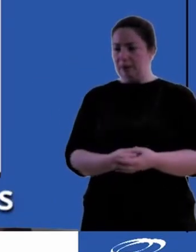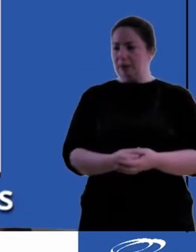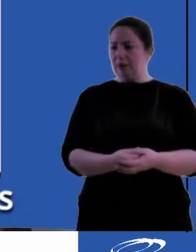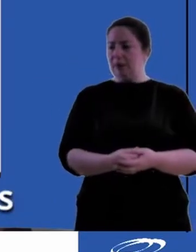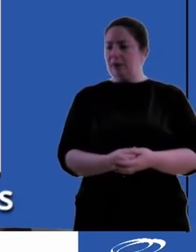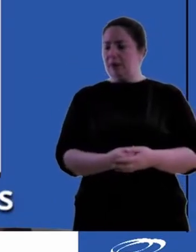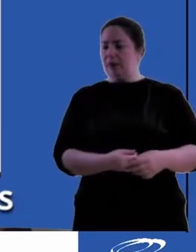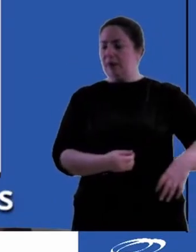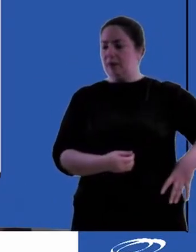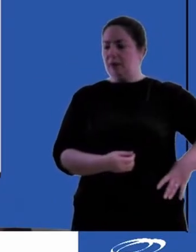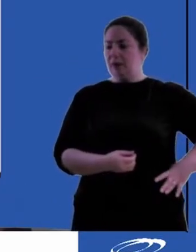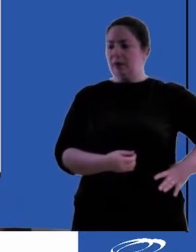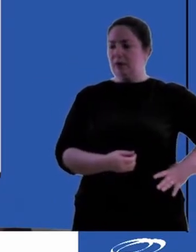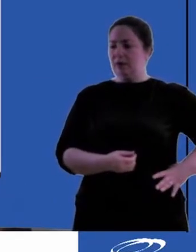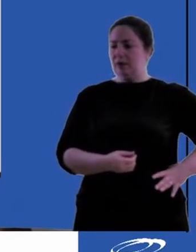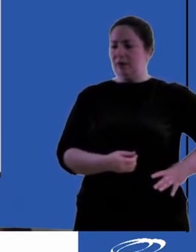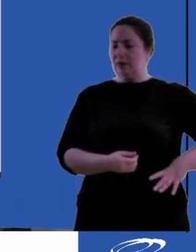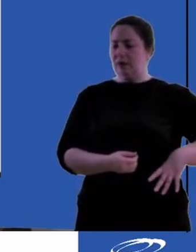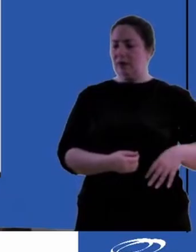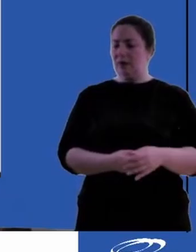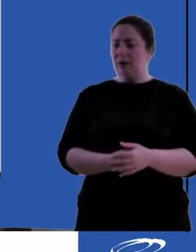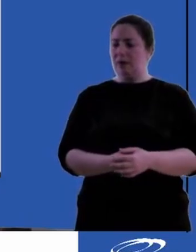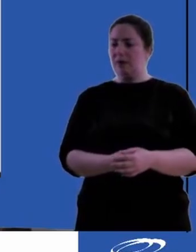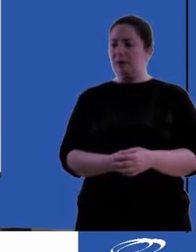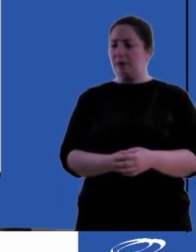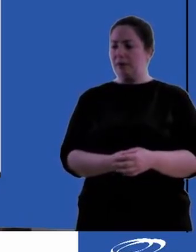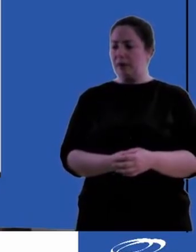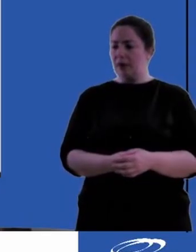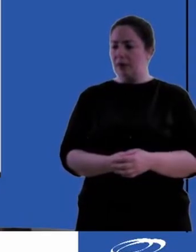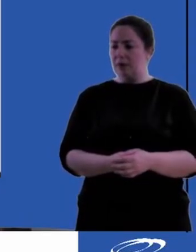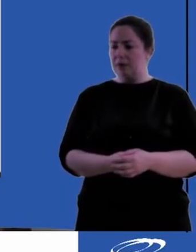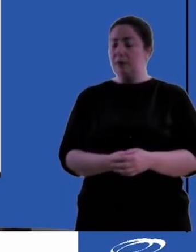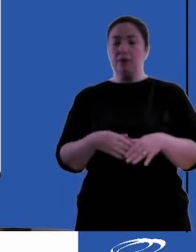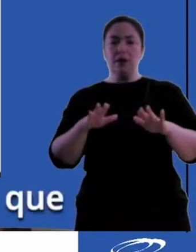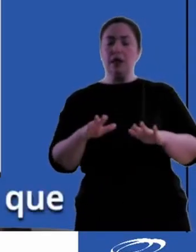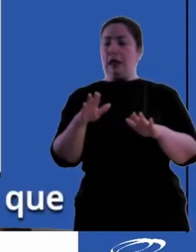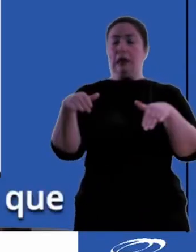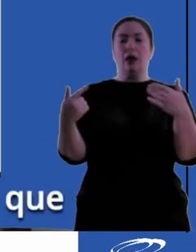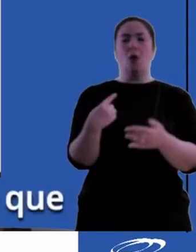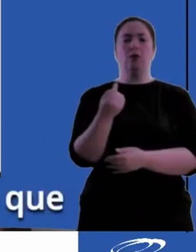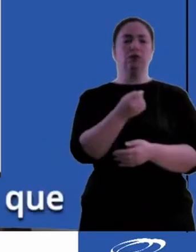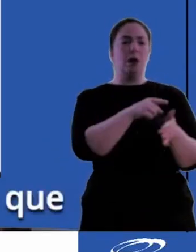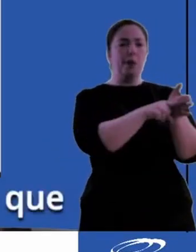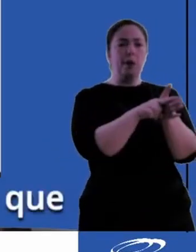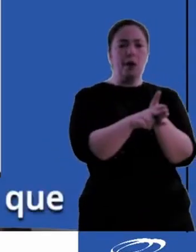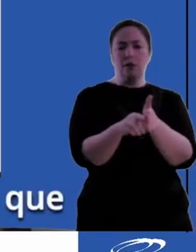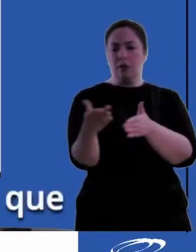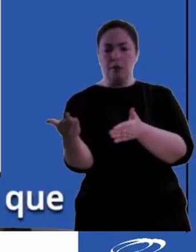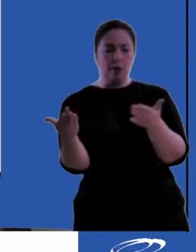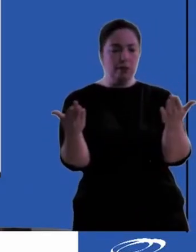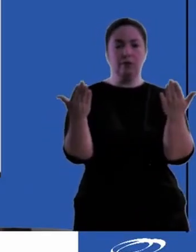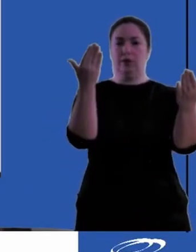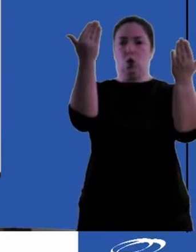homogenate and put it into an aerobic and anaerobic blood culture bottle. And then we compared the results we got. And our hope was that